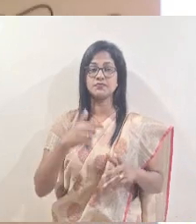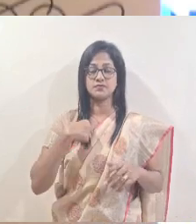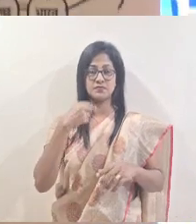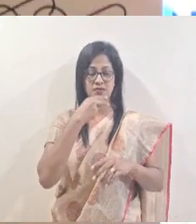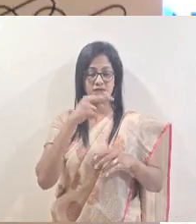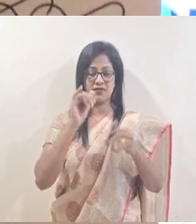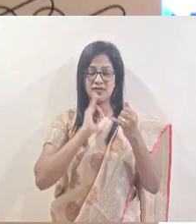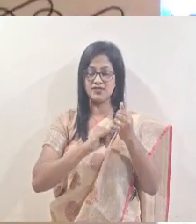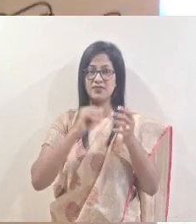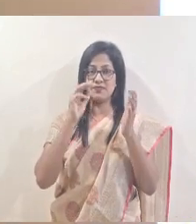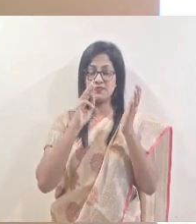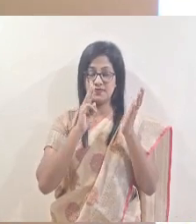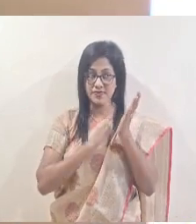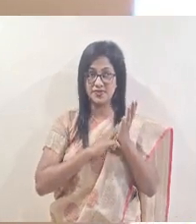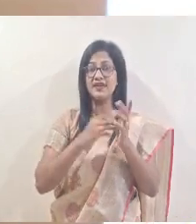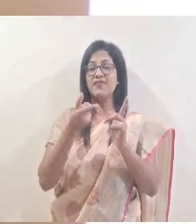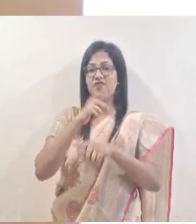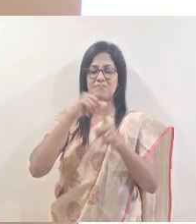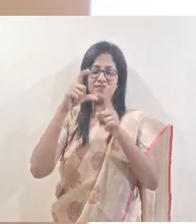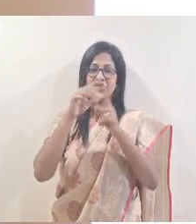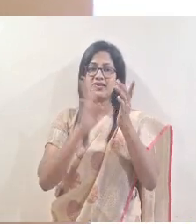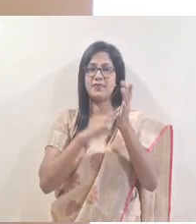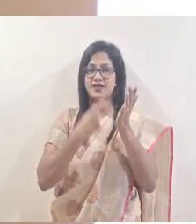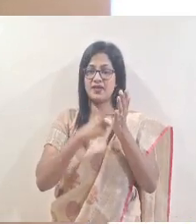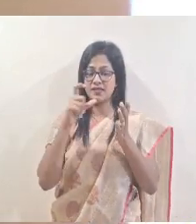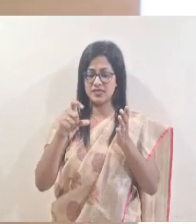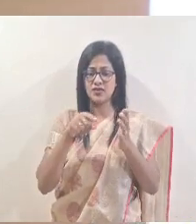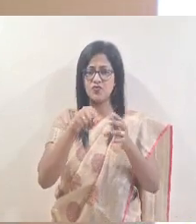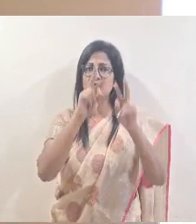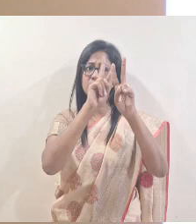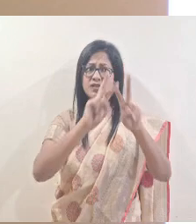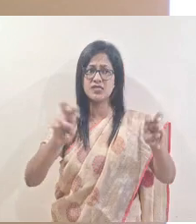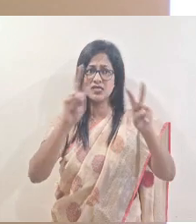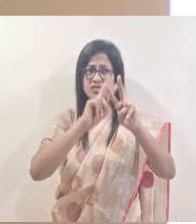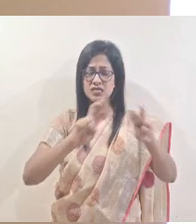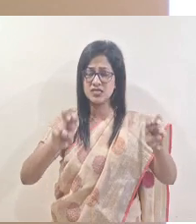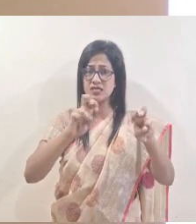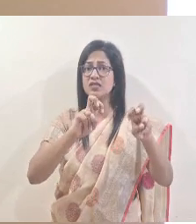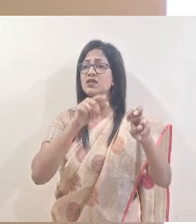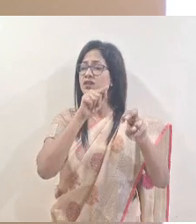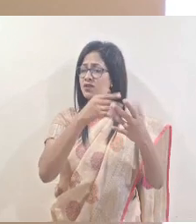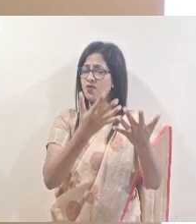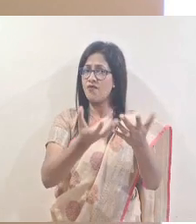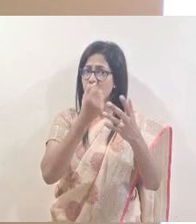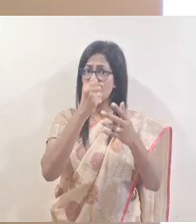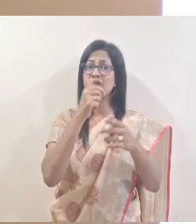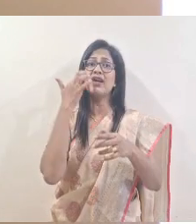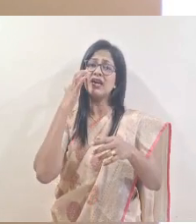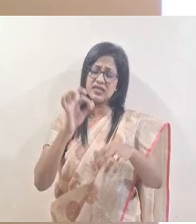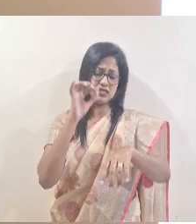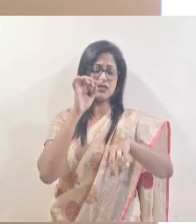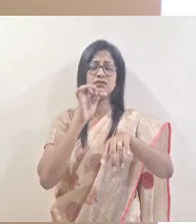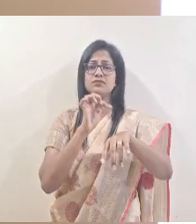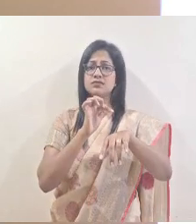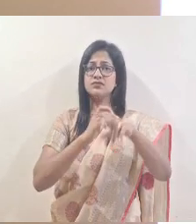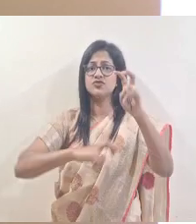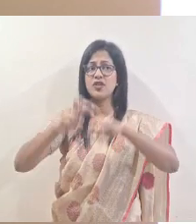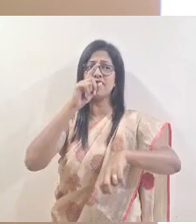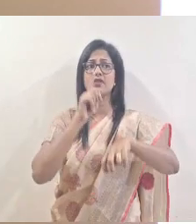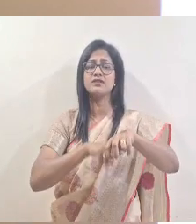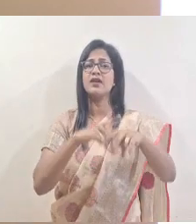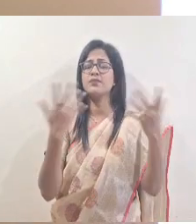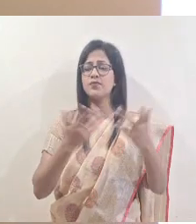I am Siradul Haq from DMRC. So, in your study, have you found out what should be the ideal travel time